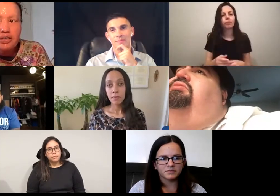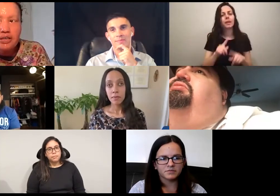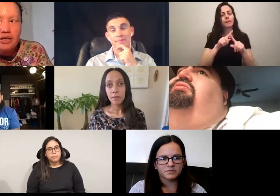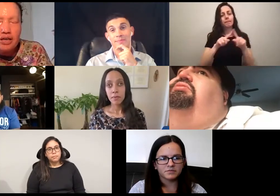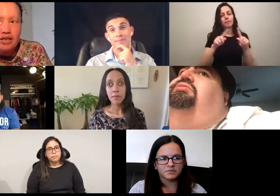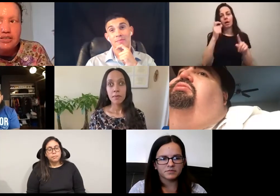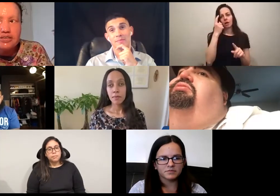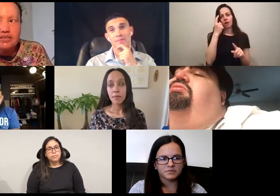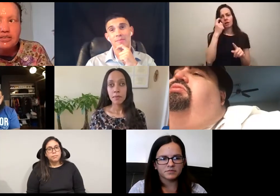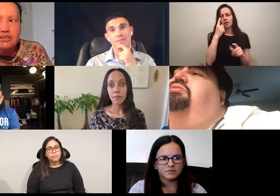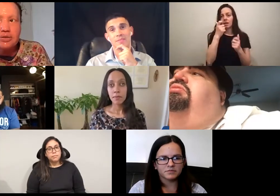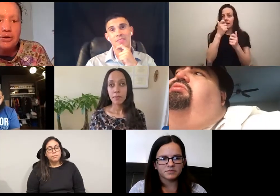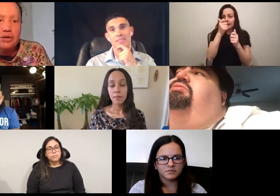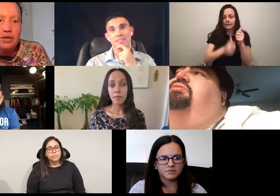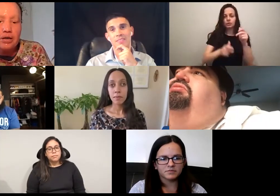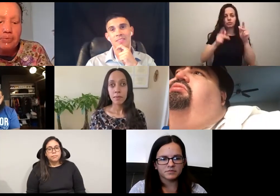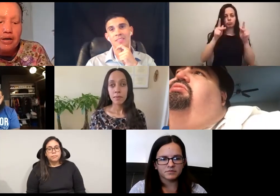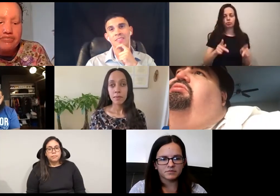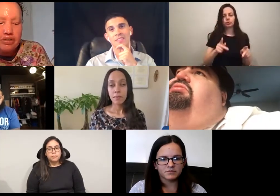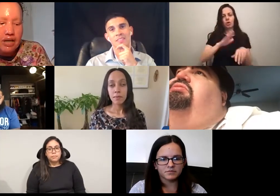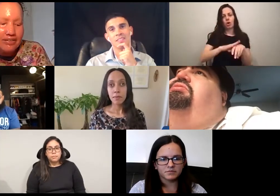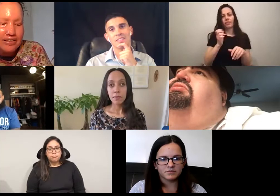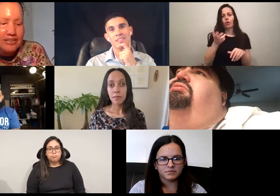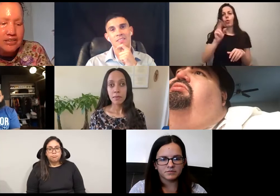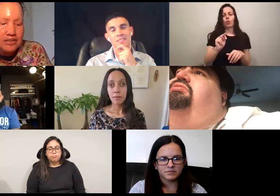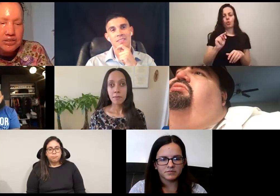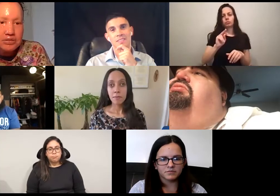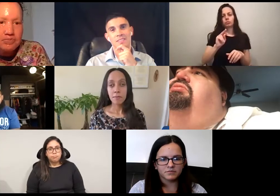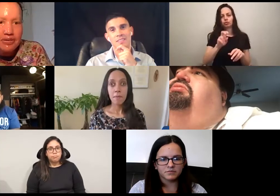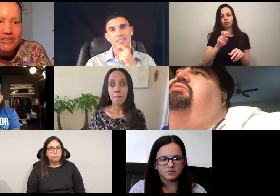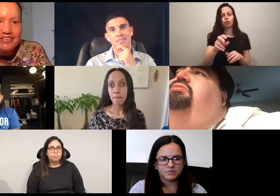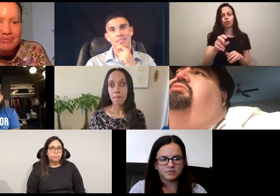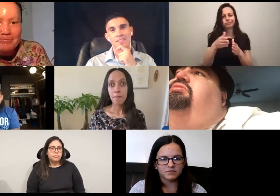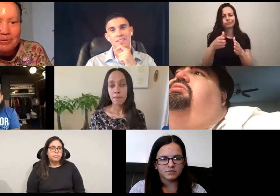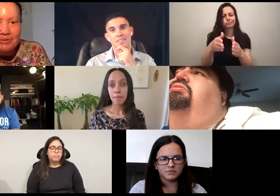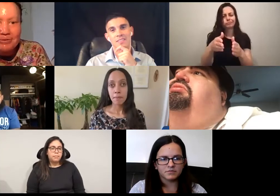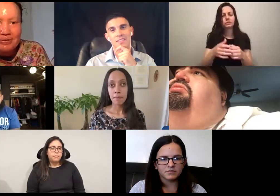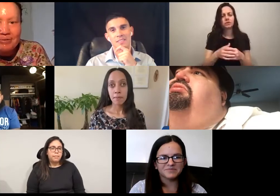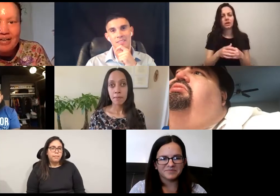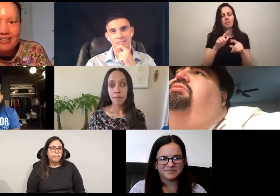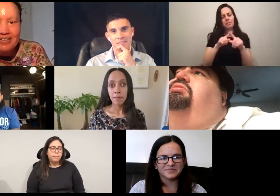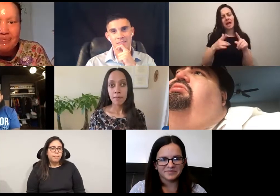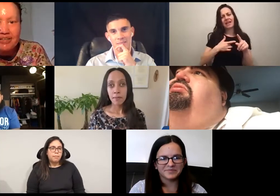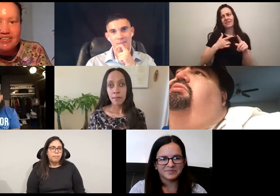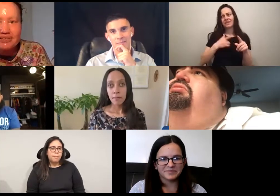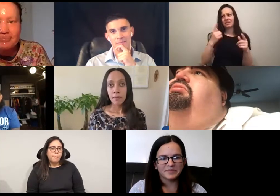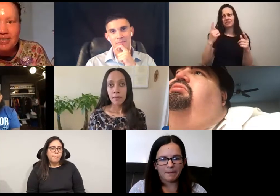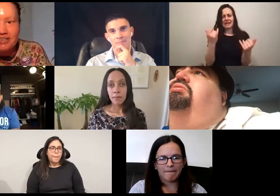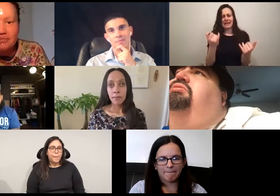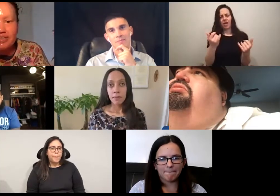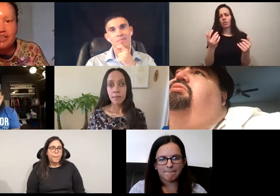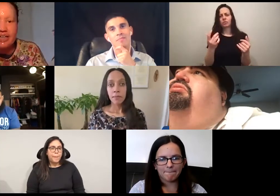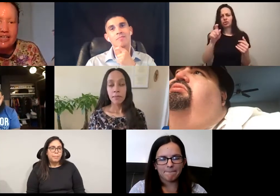journey, and but I feel like things should have progressed a bit more around ableism